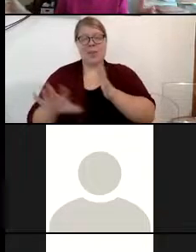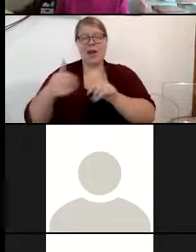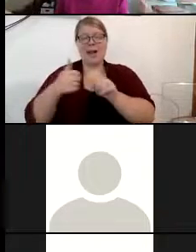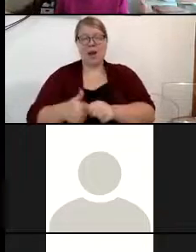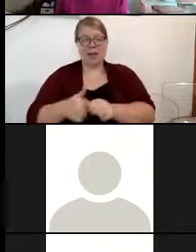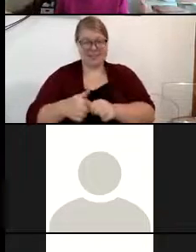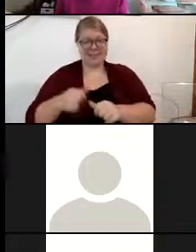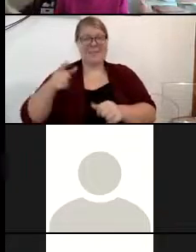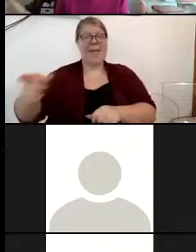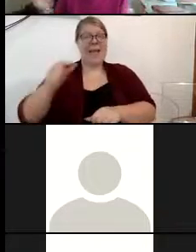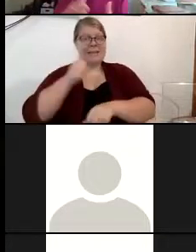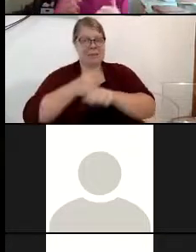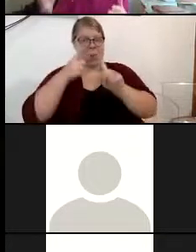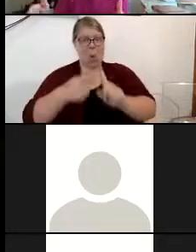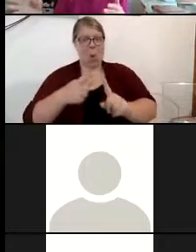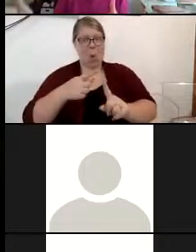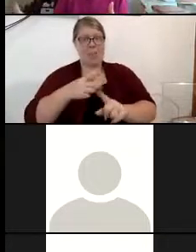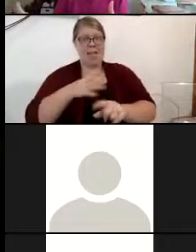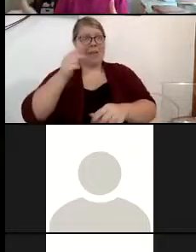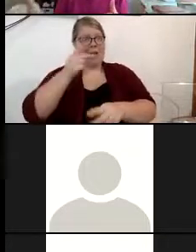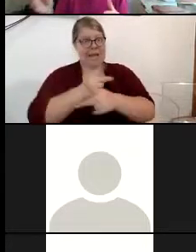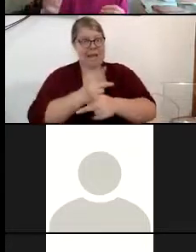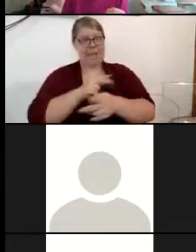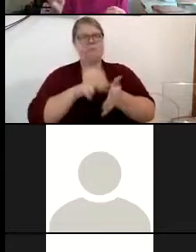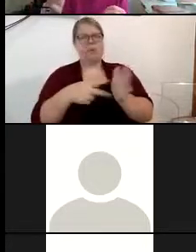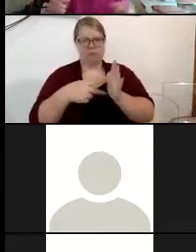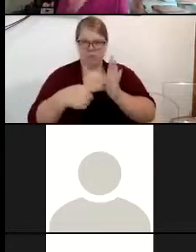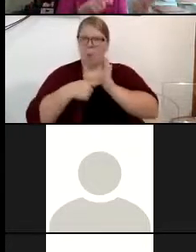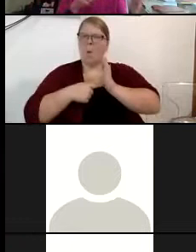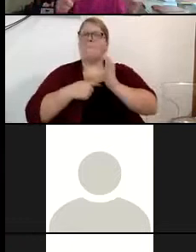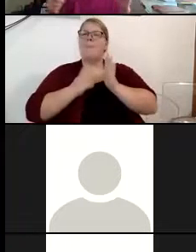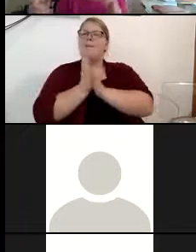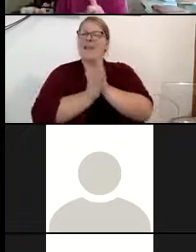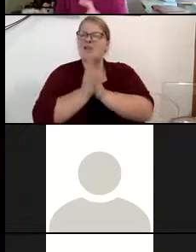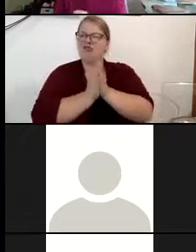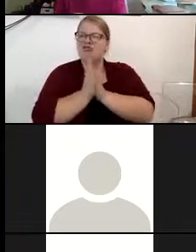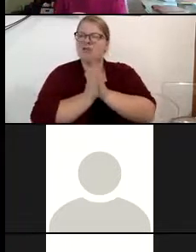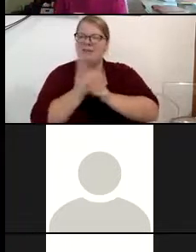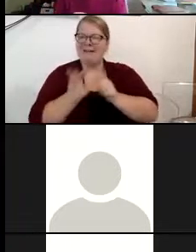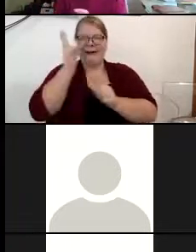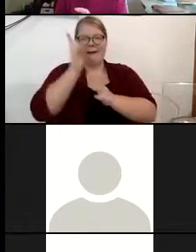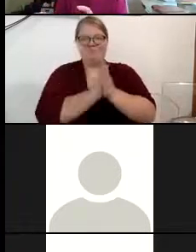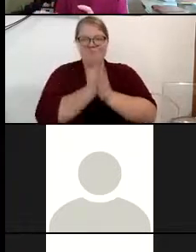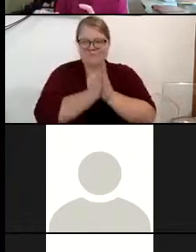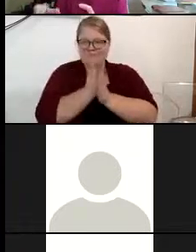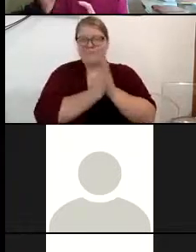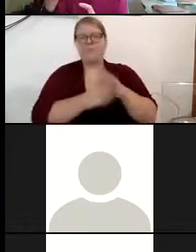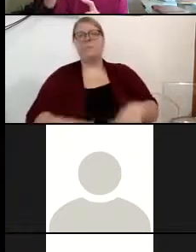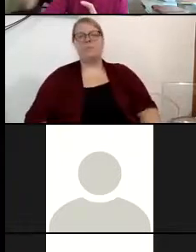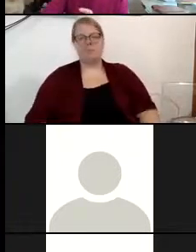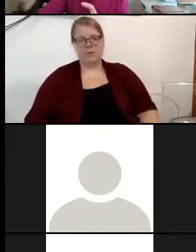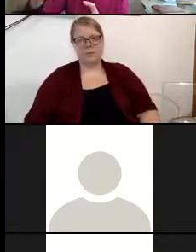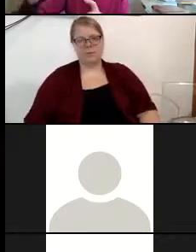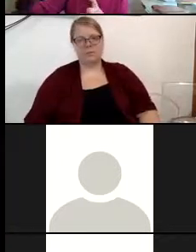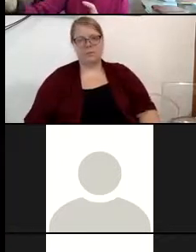set goals and they keep those goals, then that suggests a high level of motivation and that